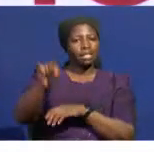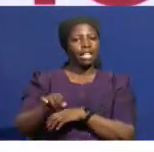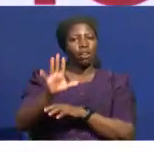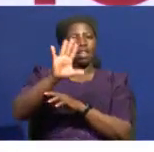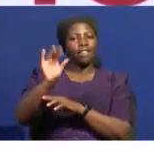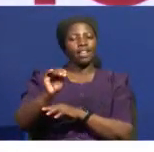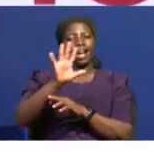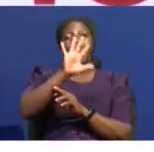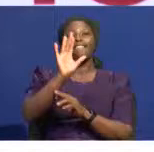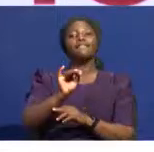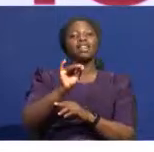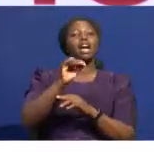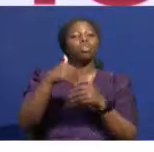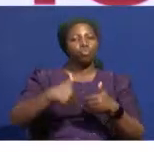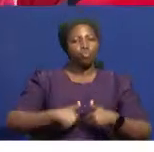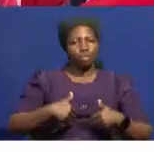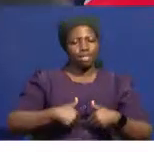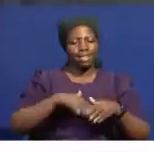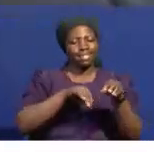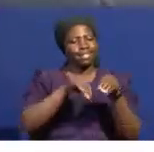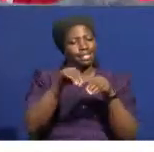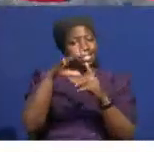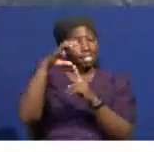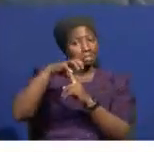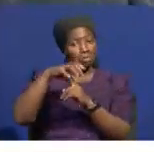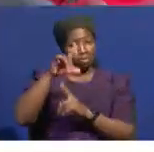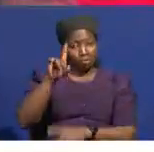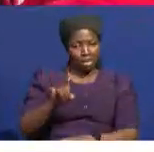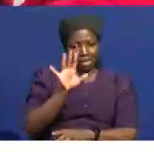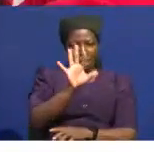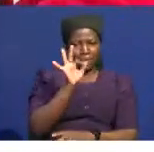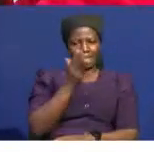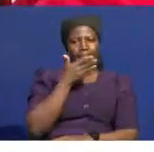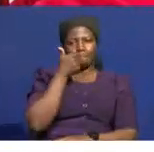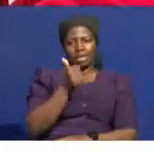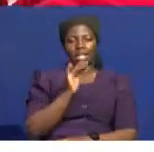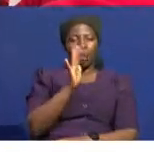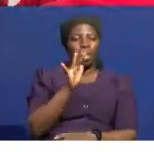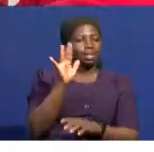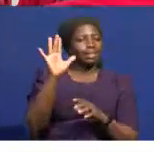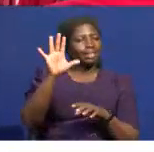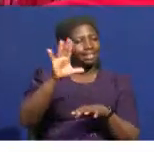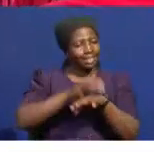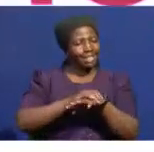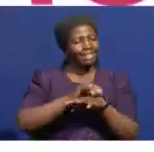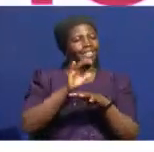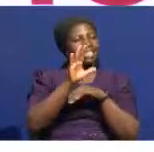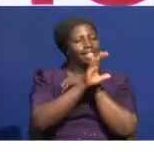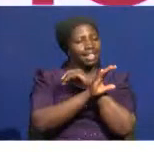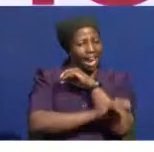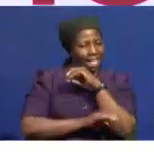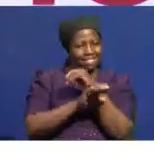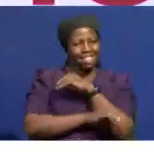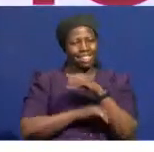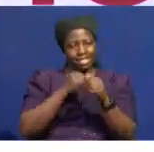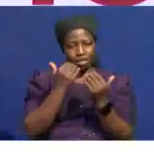Chess Championship. We have to get the best. You will get the child from every corner of the country, from public school, private schools,